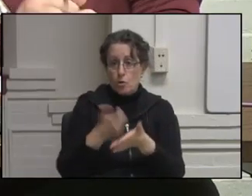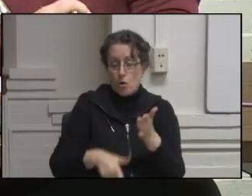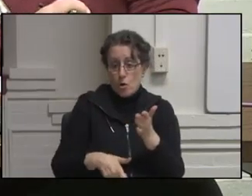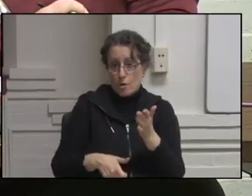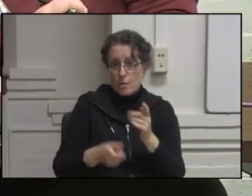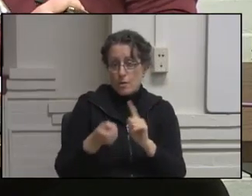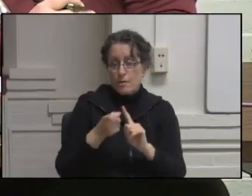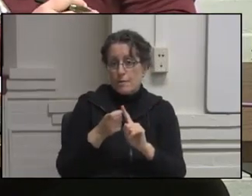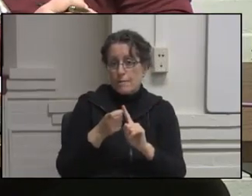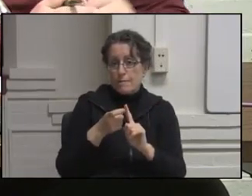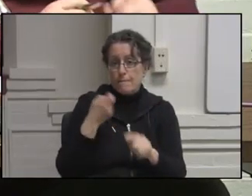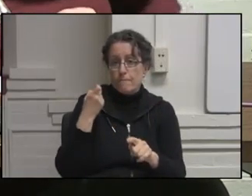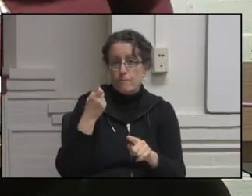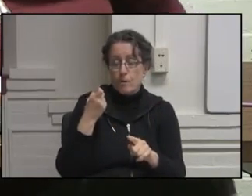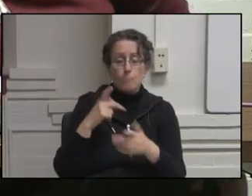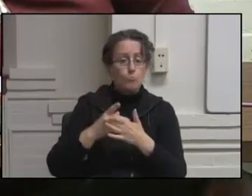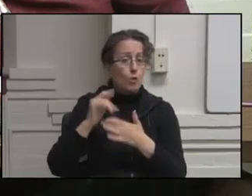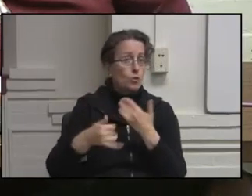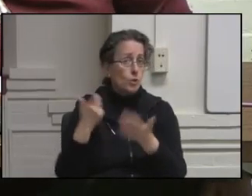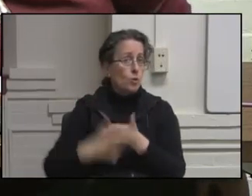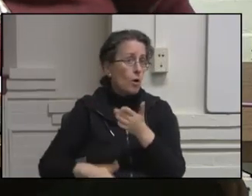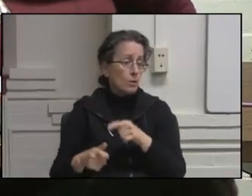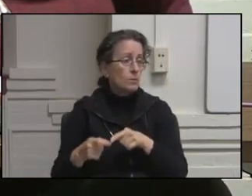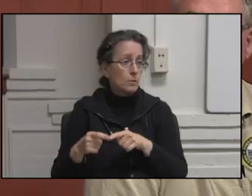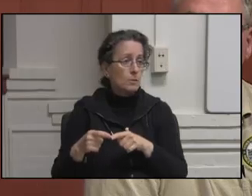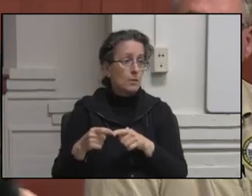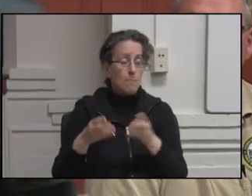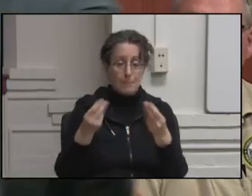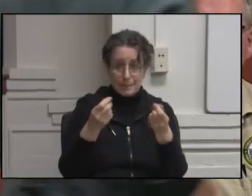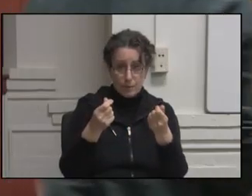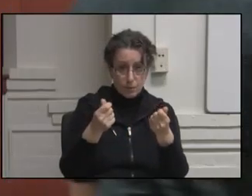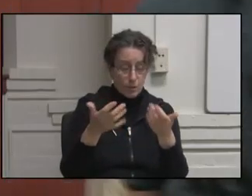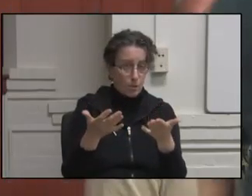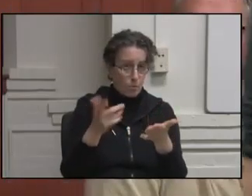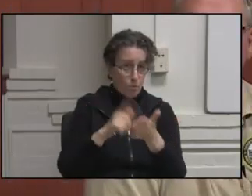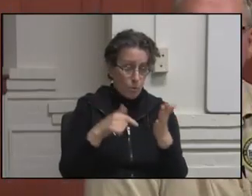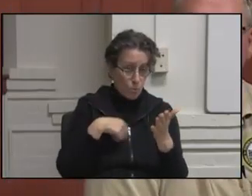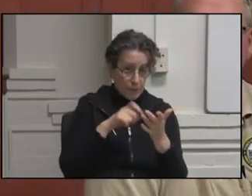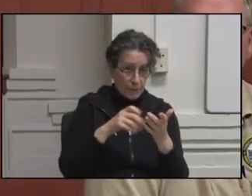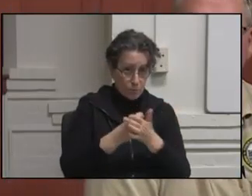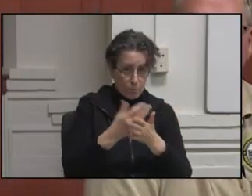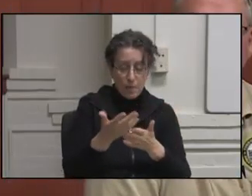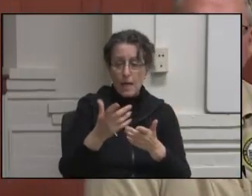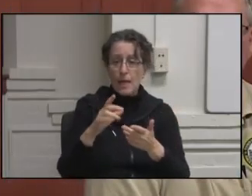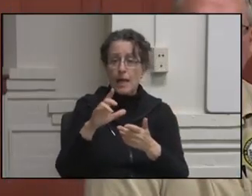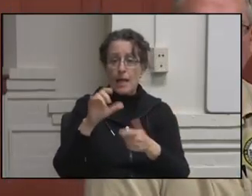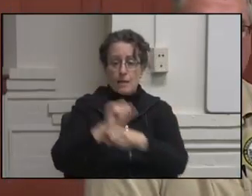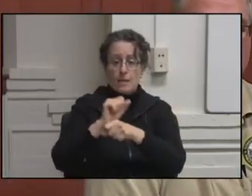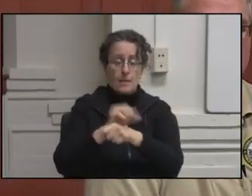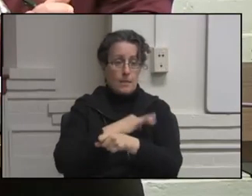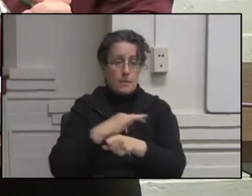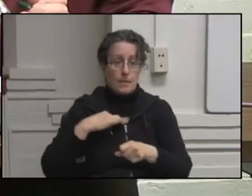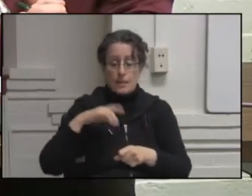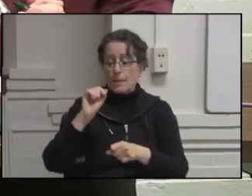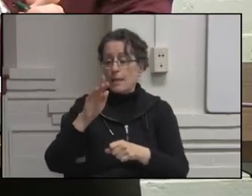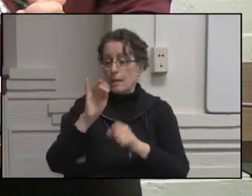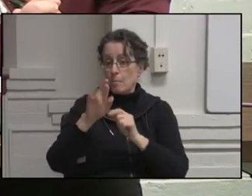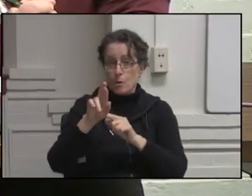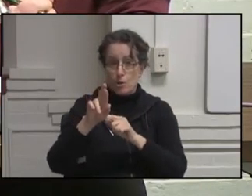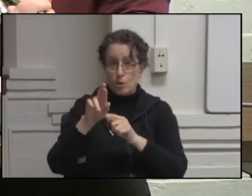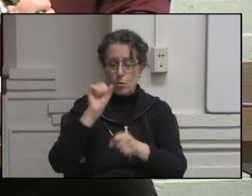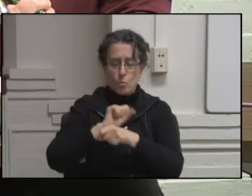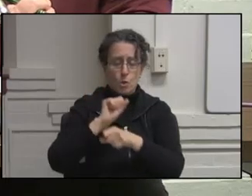of the project costs. The material costs? The material costs. And the labor? I'll defer that to the town manager.